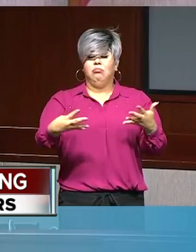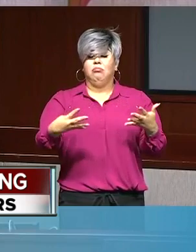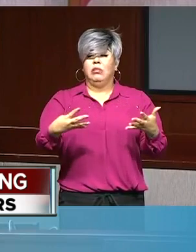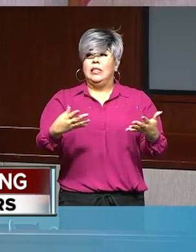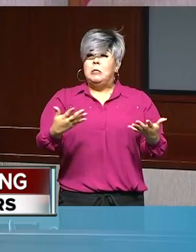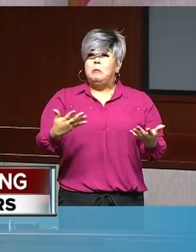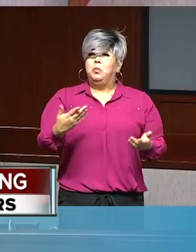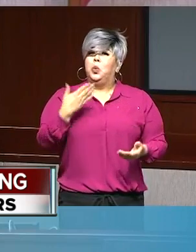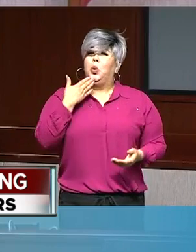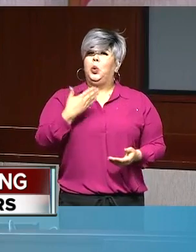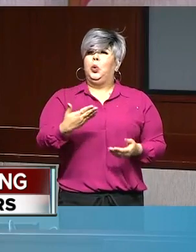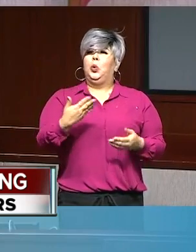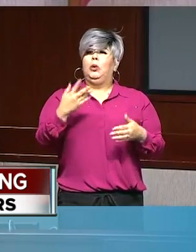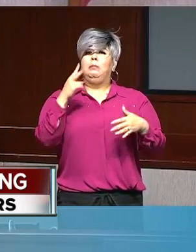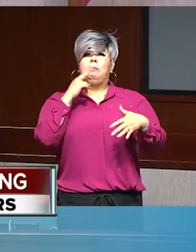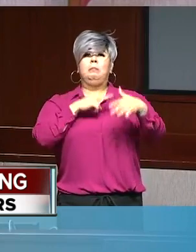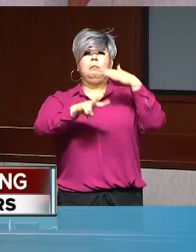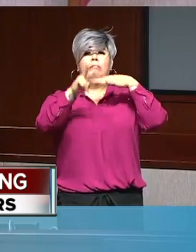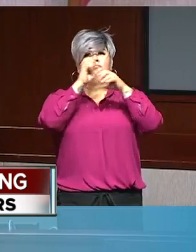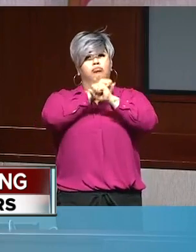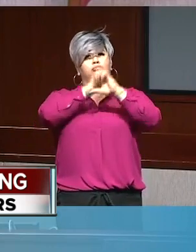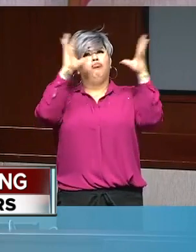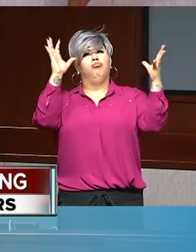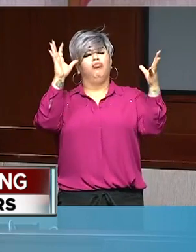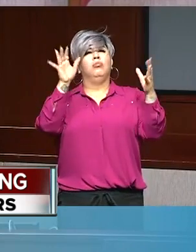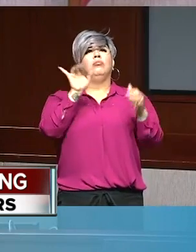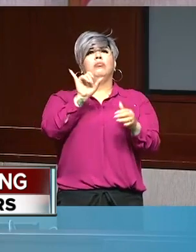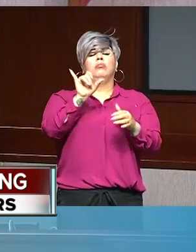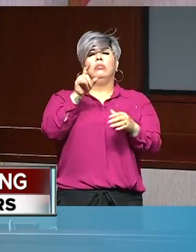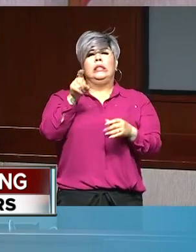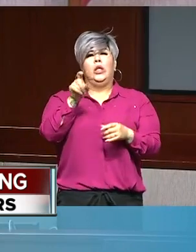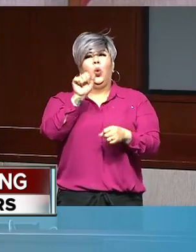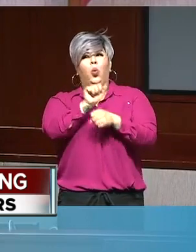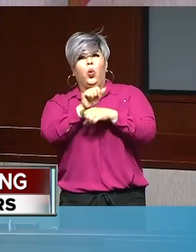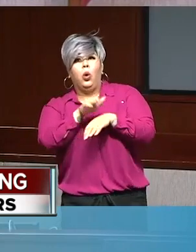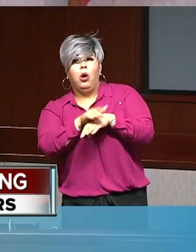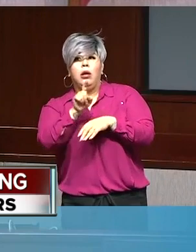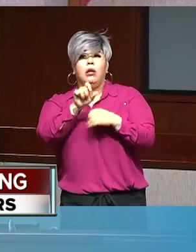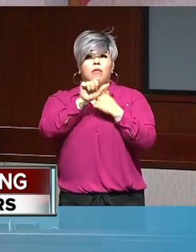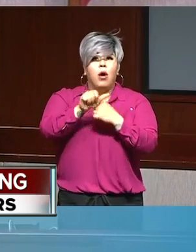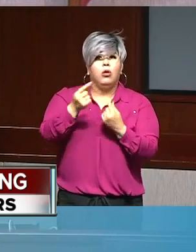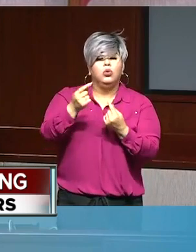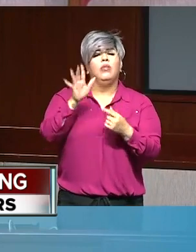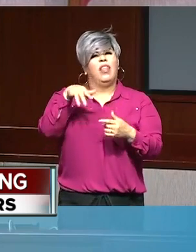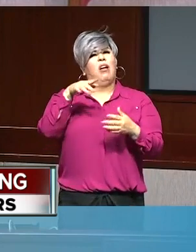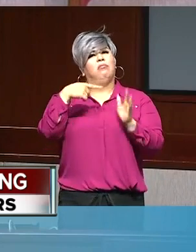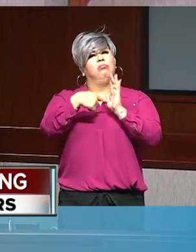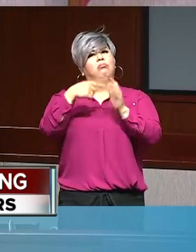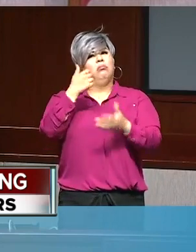a good way to picture what we need to continue to do for the coming months.